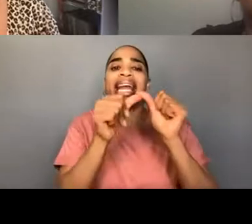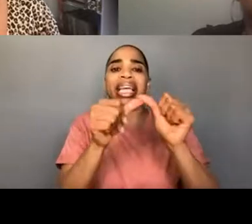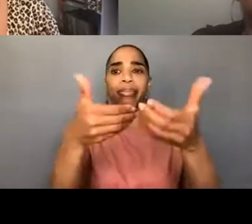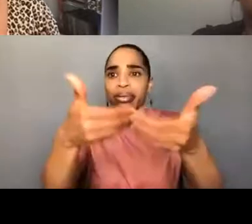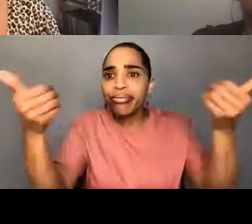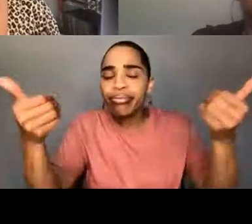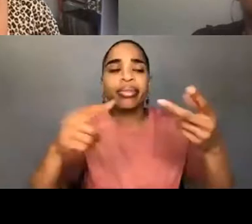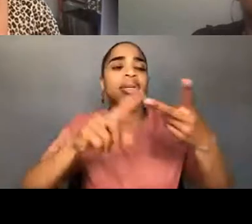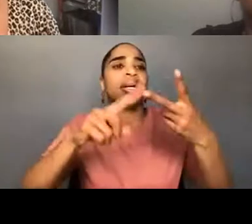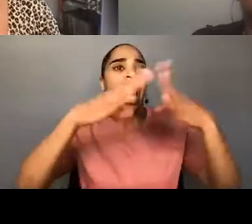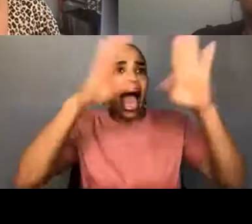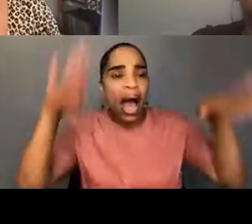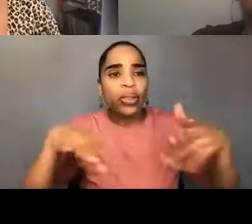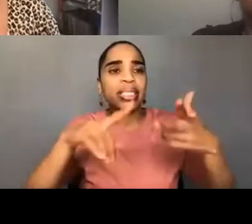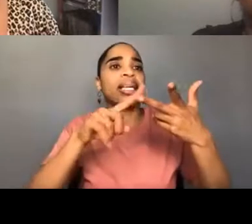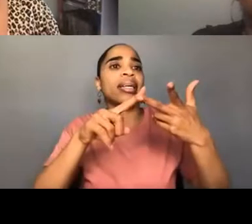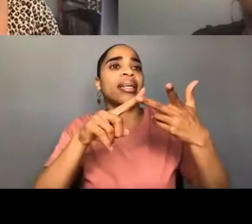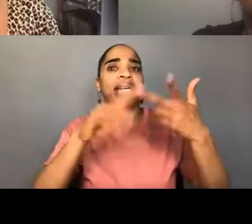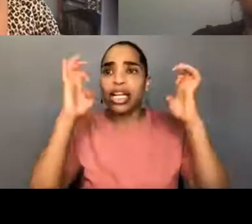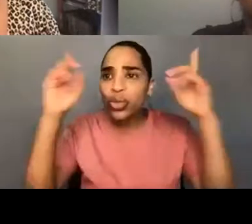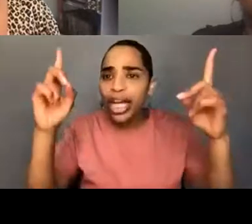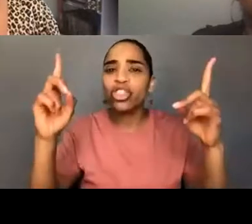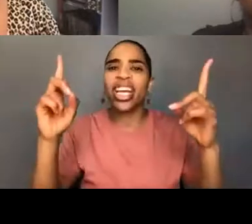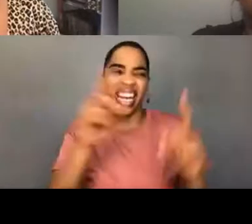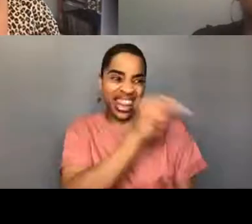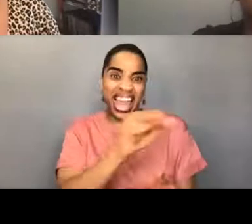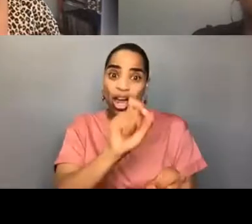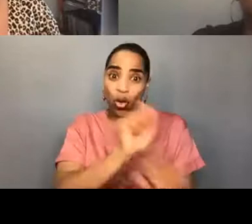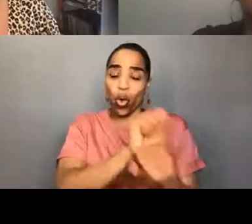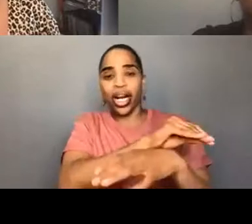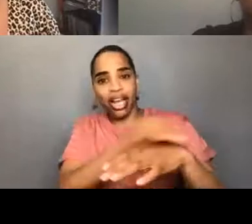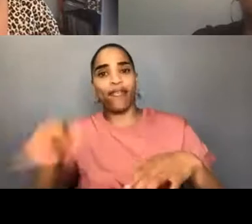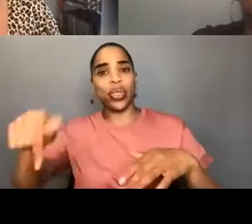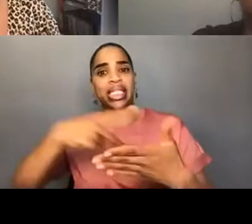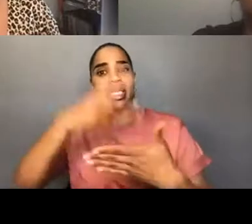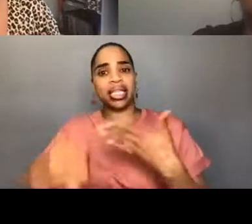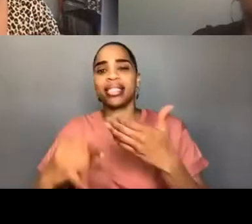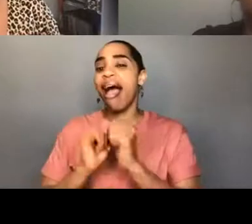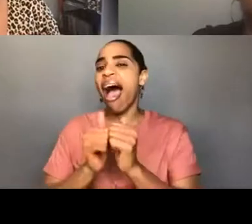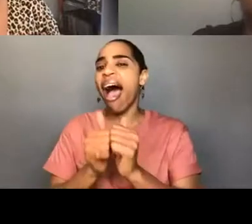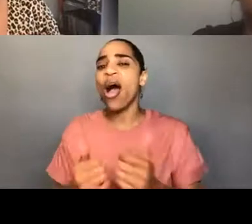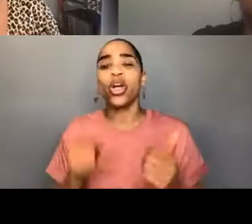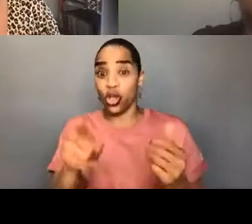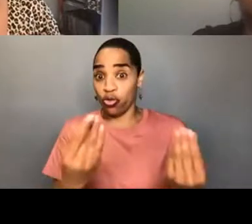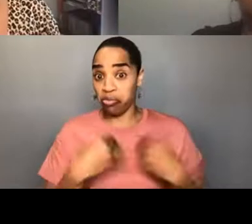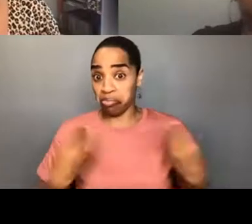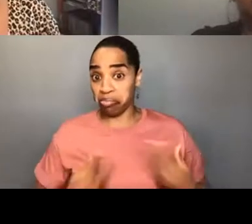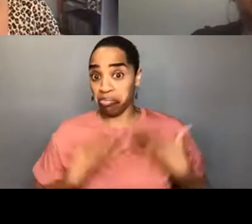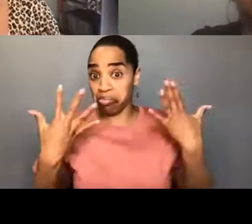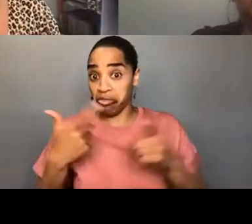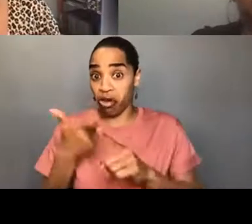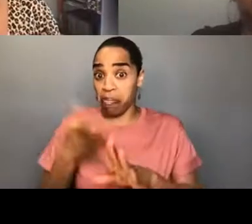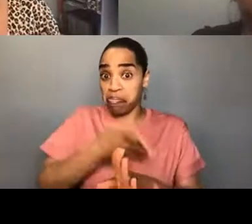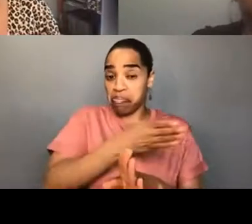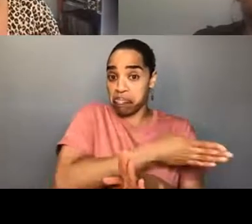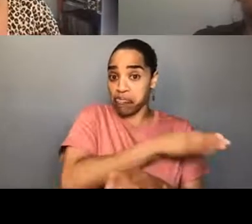housing and education have when you were starting the project, and just your kind of inspiration